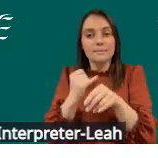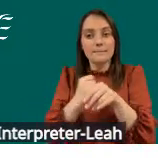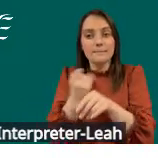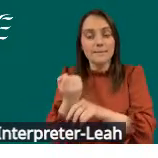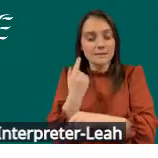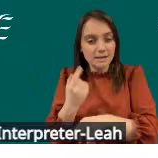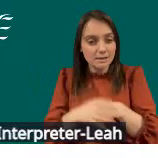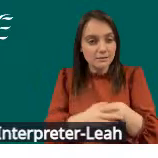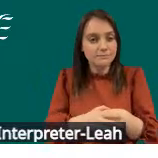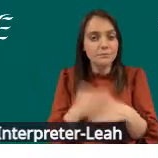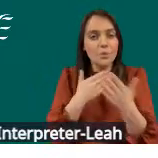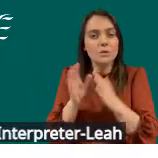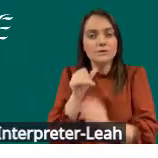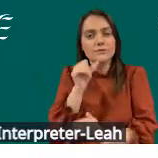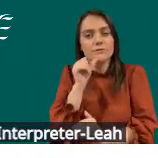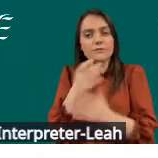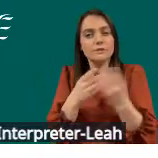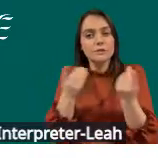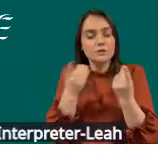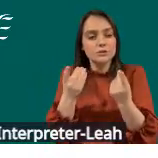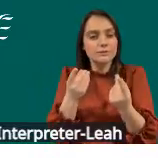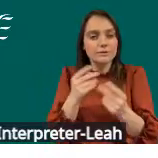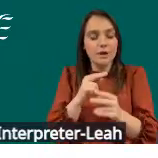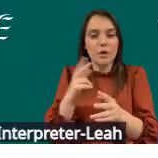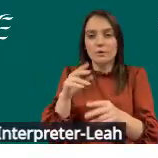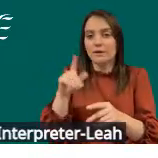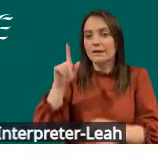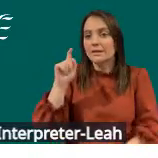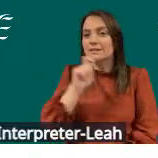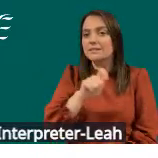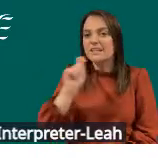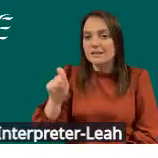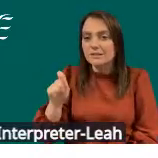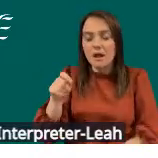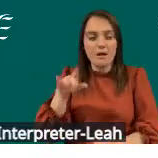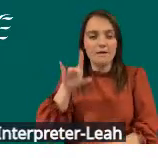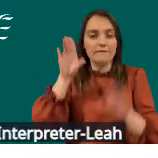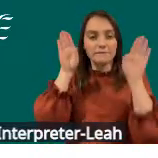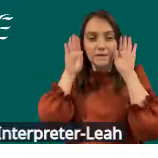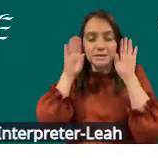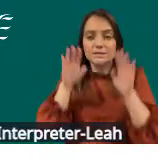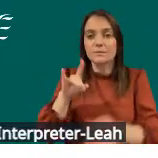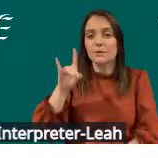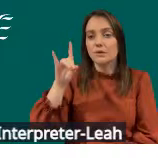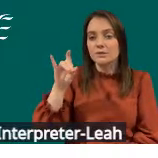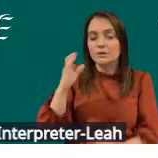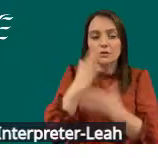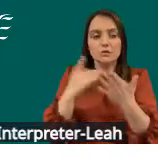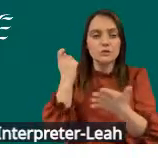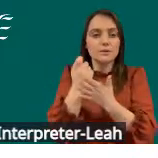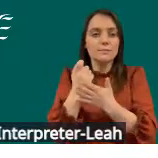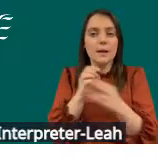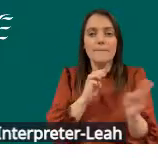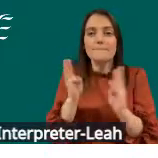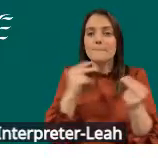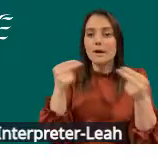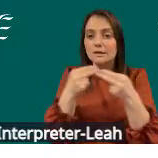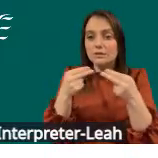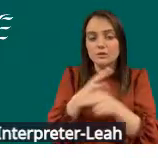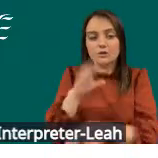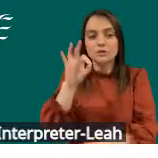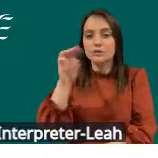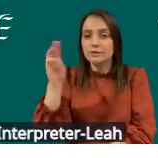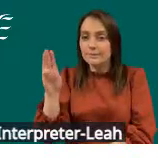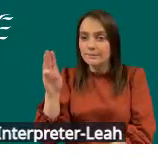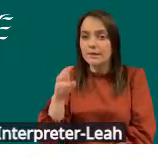of call? So sometimes it's very unreliable sources or Instagram or TikTok. Sometimes it's the practice nurse, sometimes it's the GP, sometimes it's the